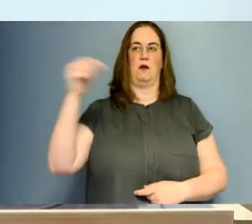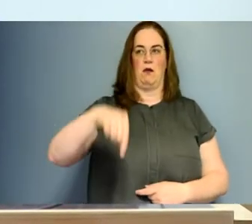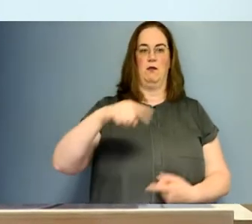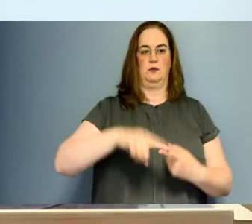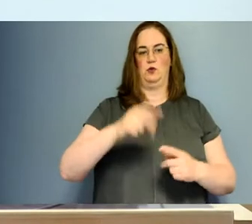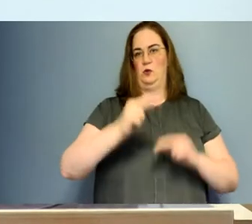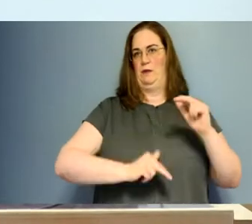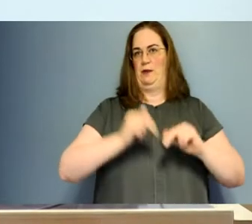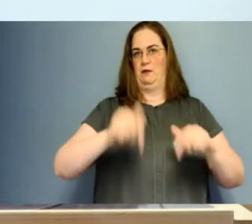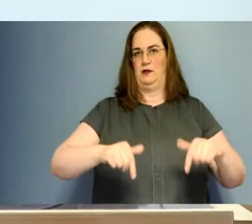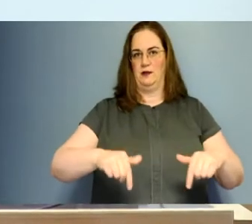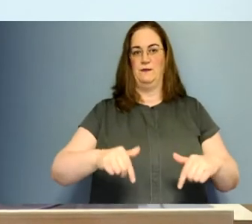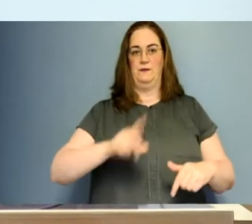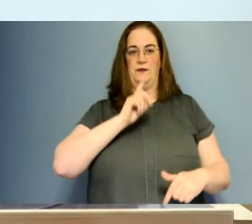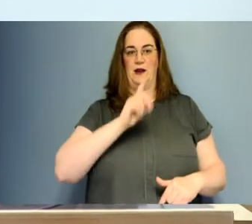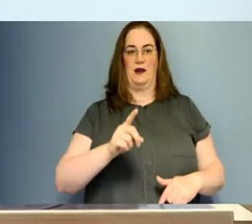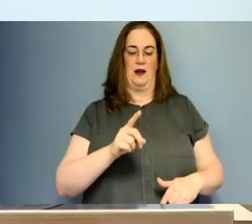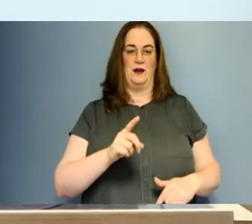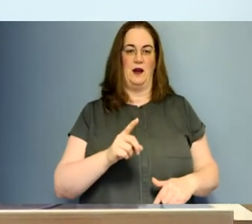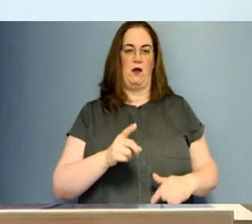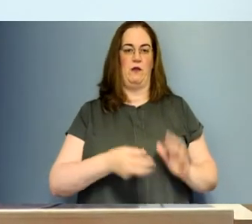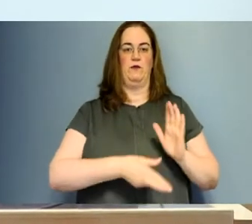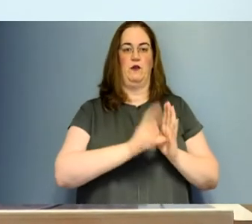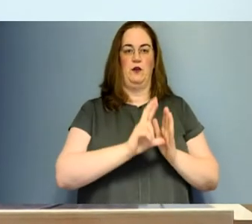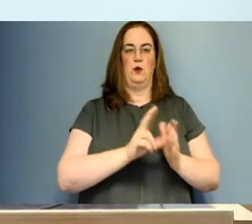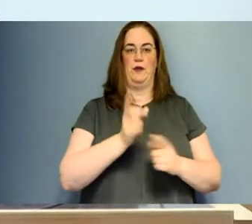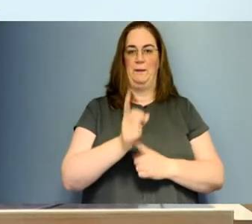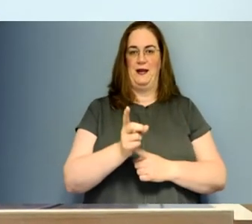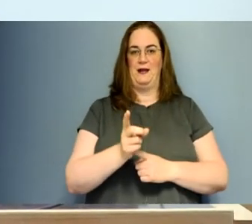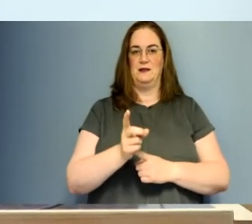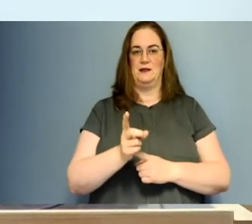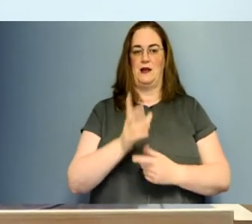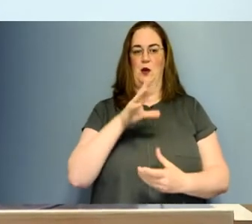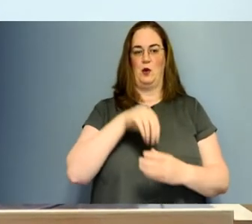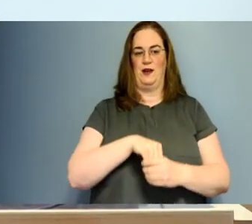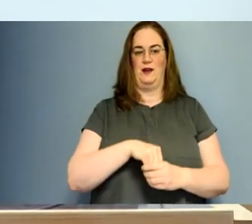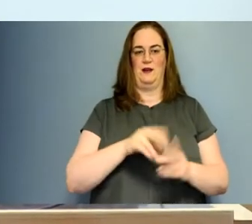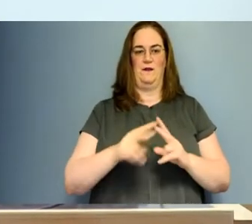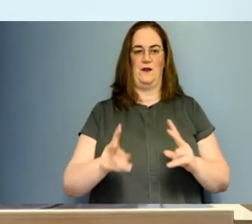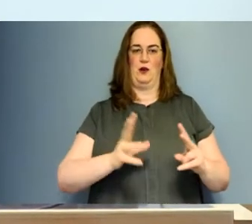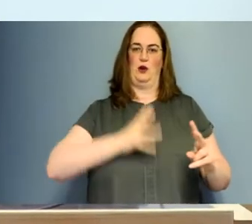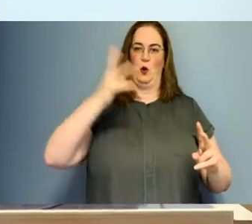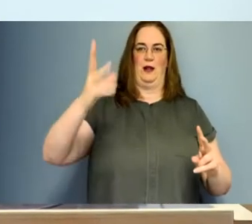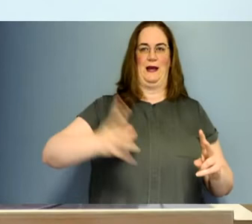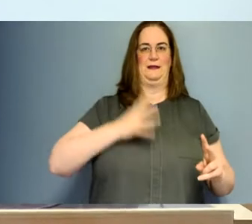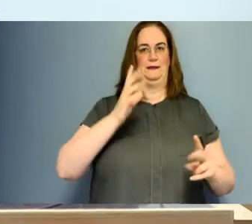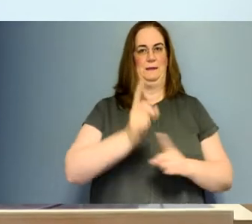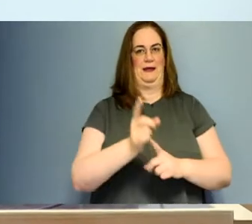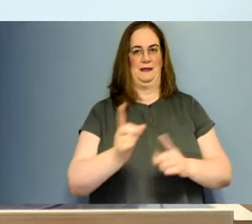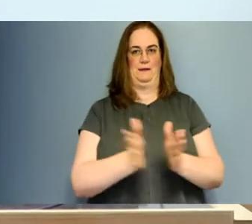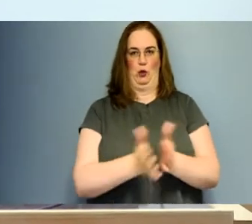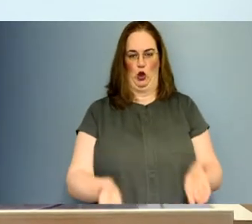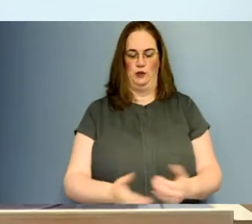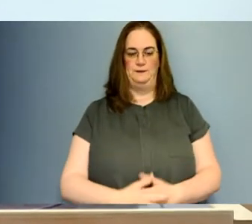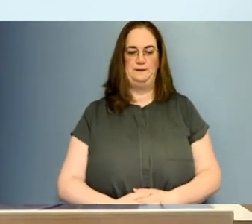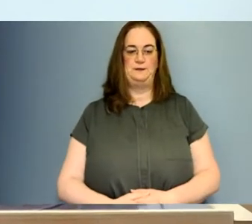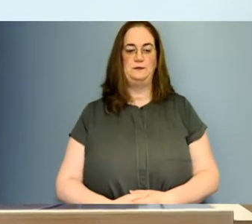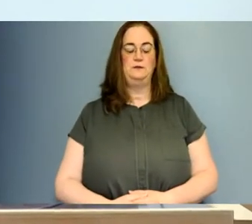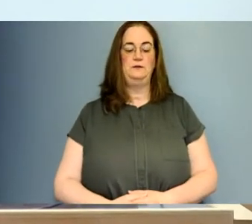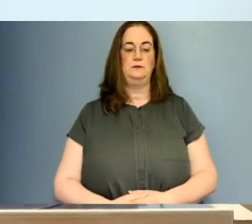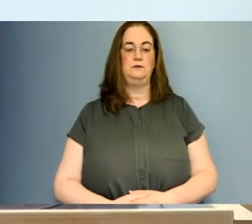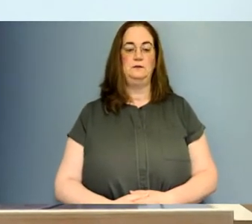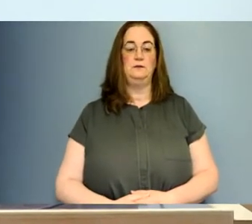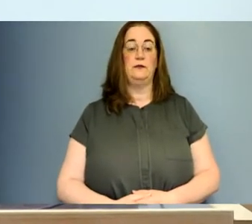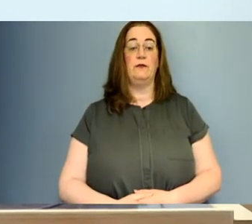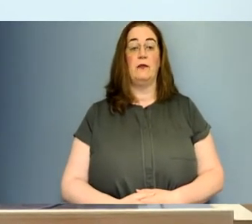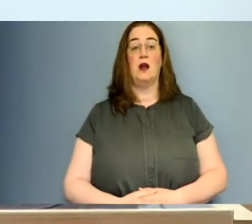building and actually review the minutes, which were in a very ornate minutes book. And they'd have to